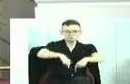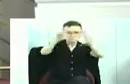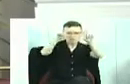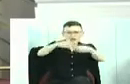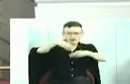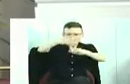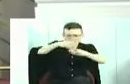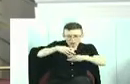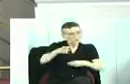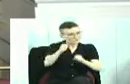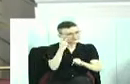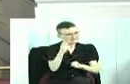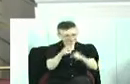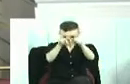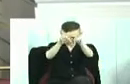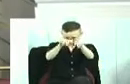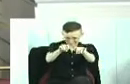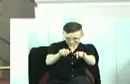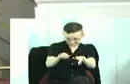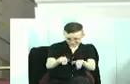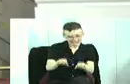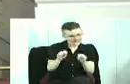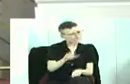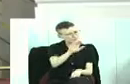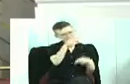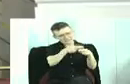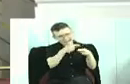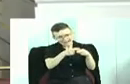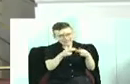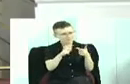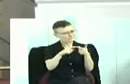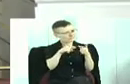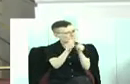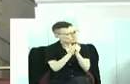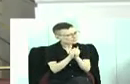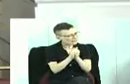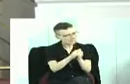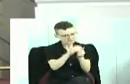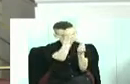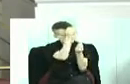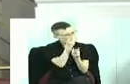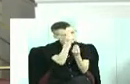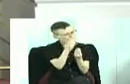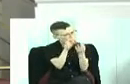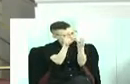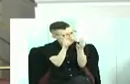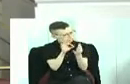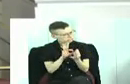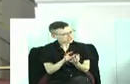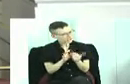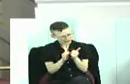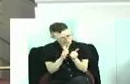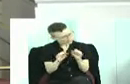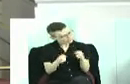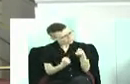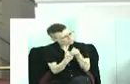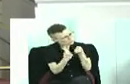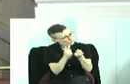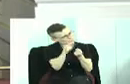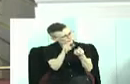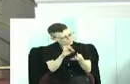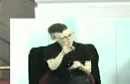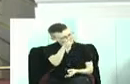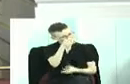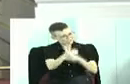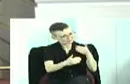that there's a place where you can enter in your name, your prayers. Let us know how we can continue to support you spiritually wherever